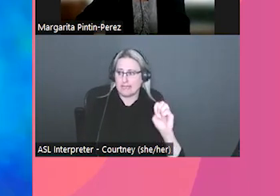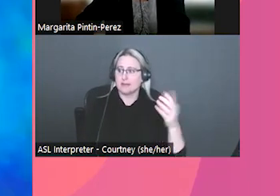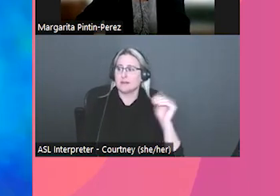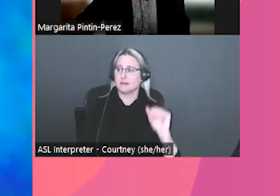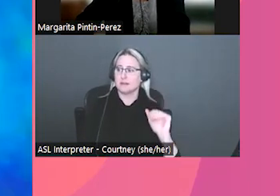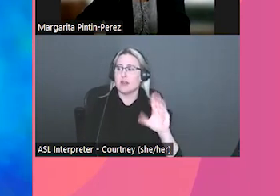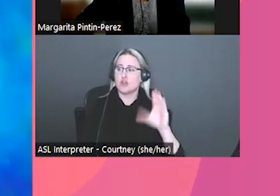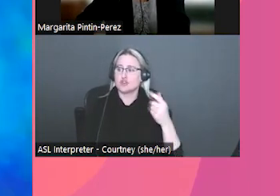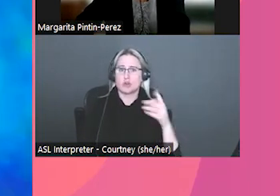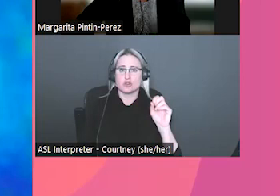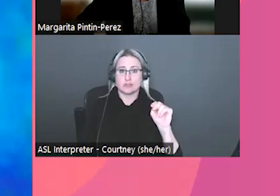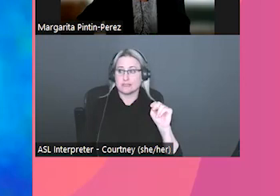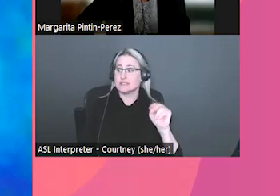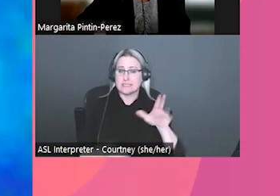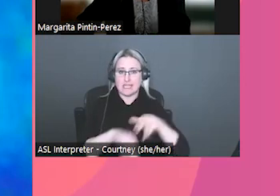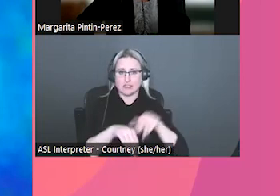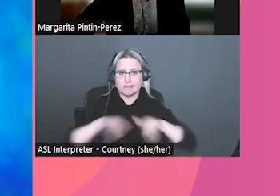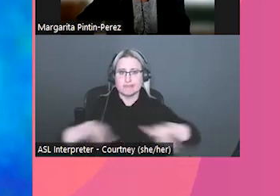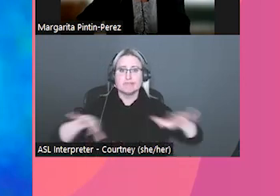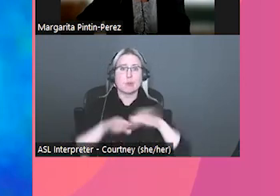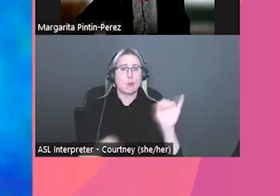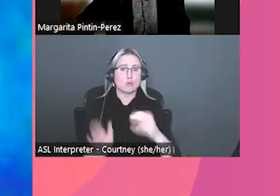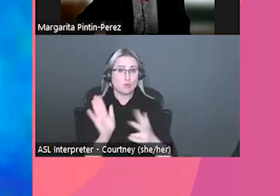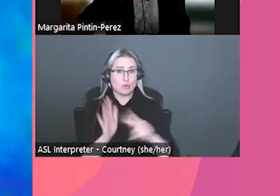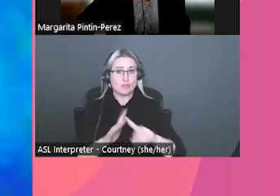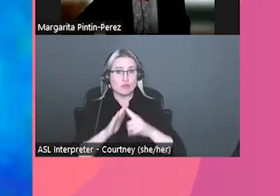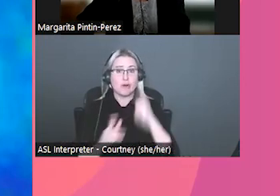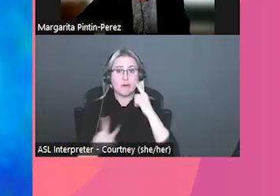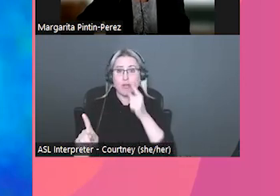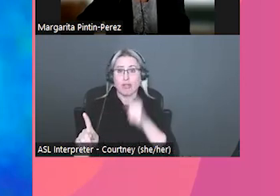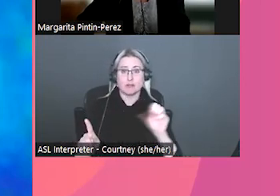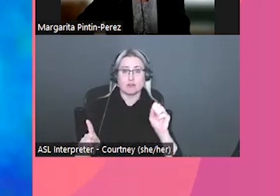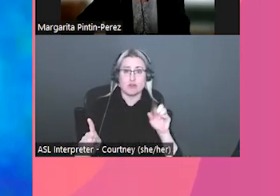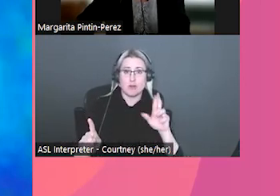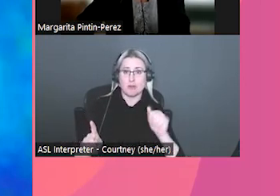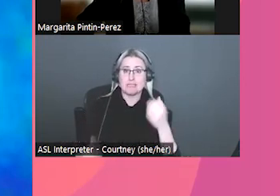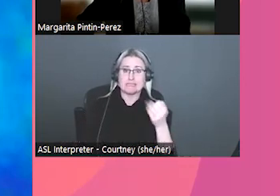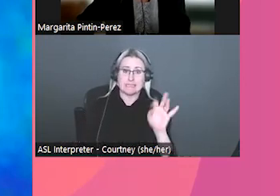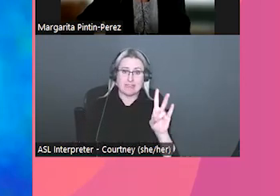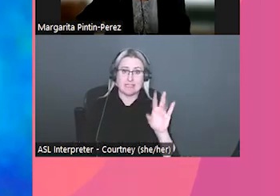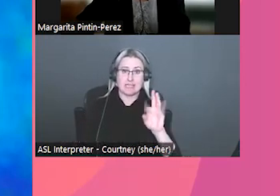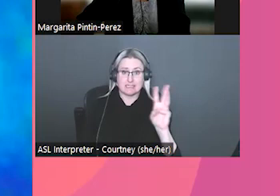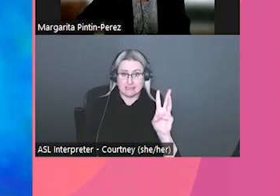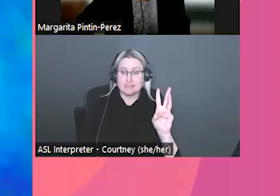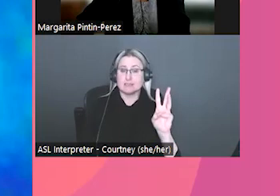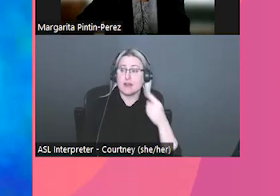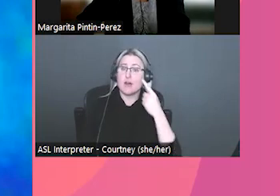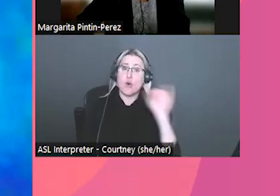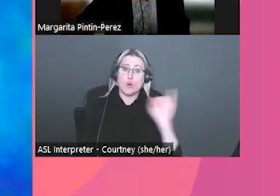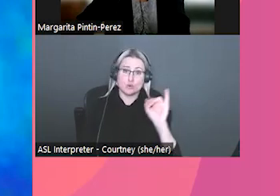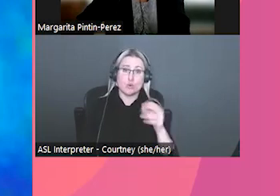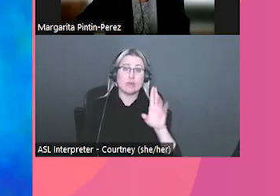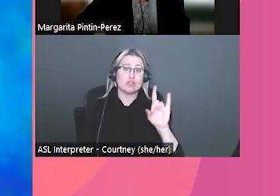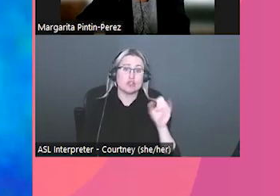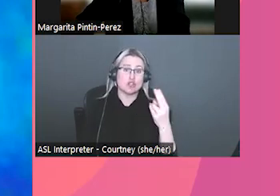of 1796 and the Dish with One Spoon Covenant Wampum. We make this acknowledgement to counter the doctrine